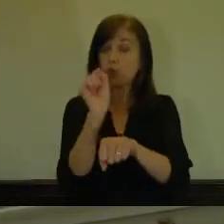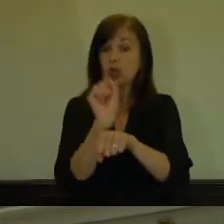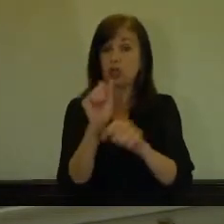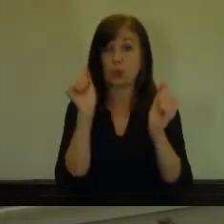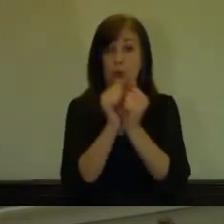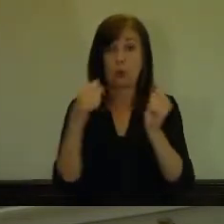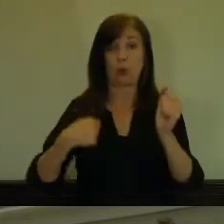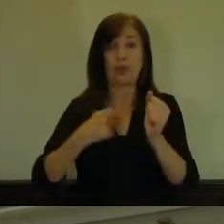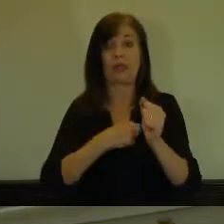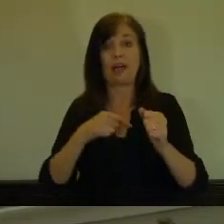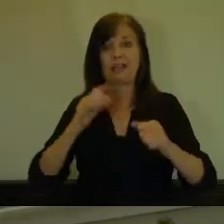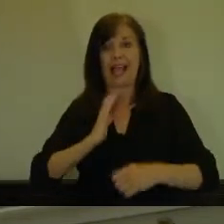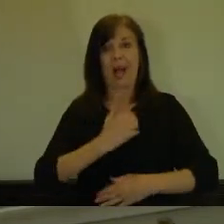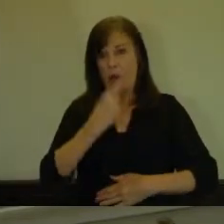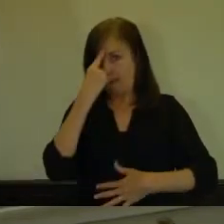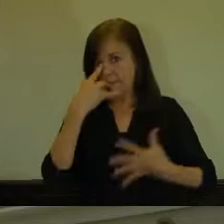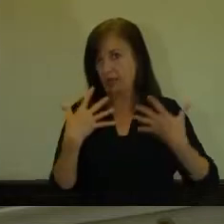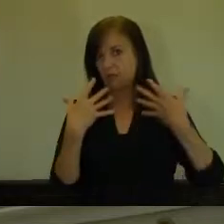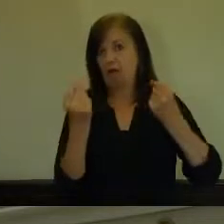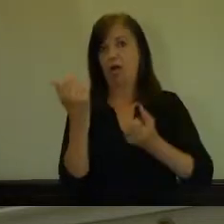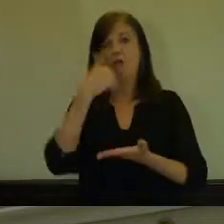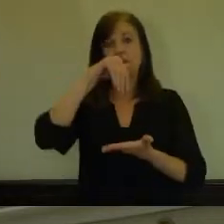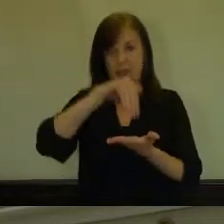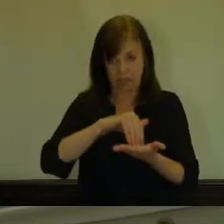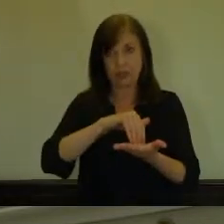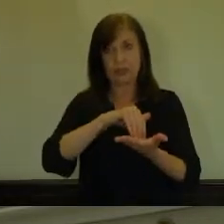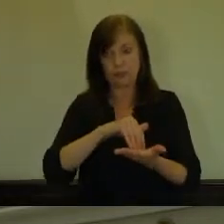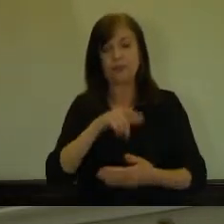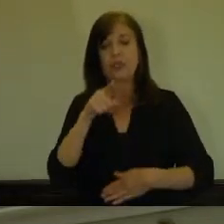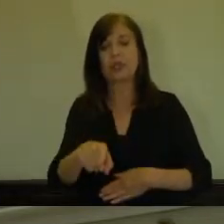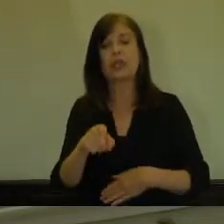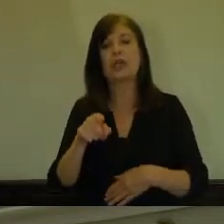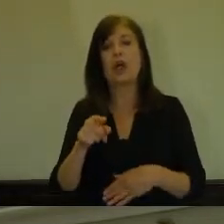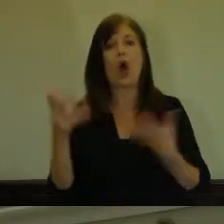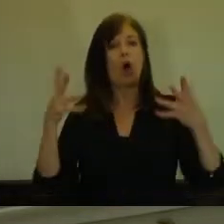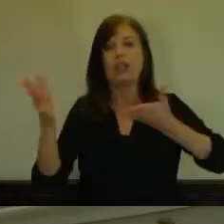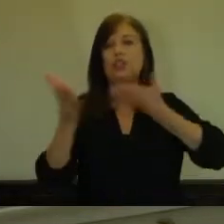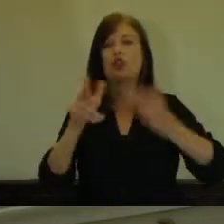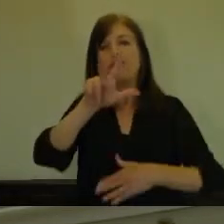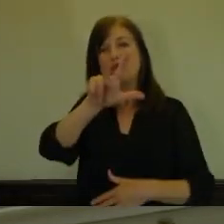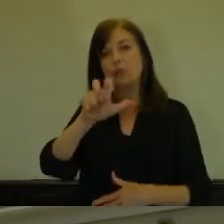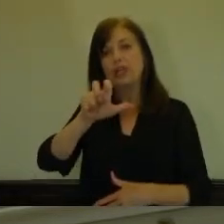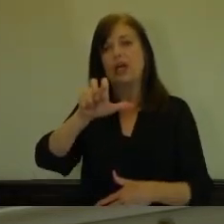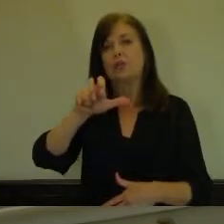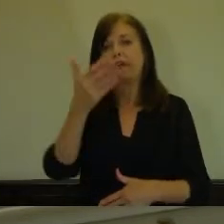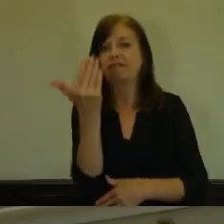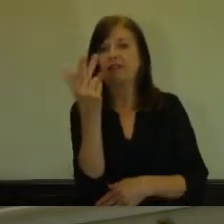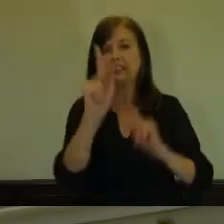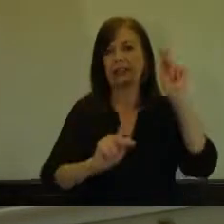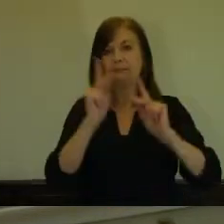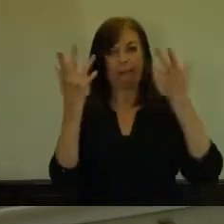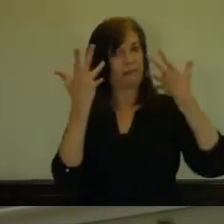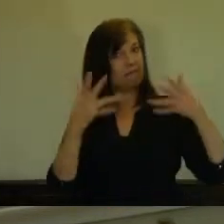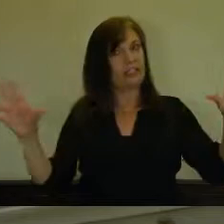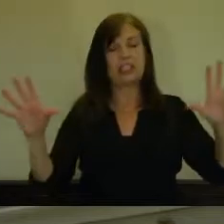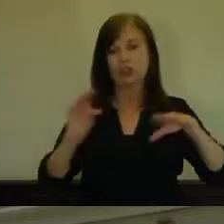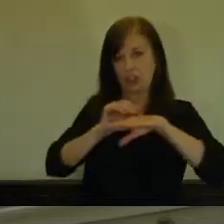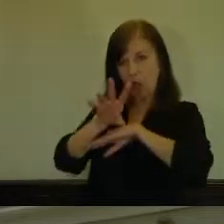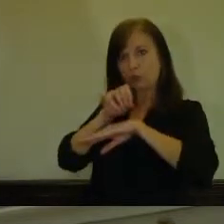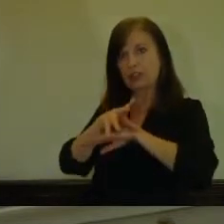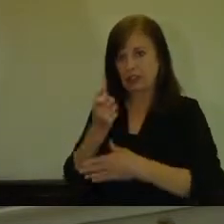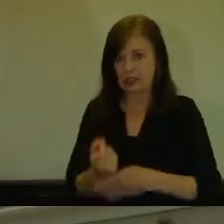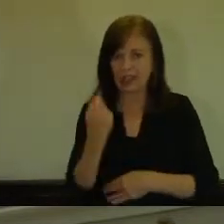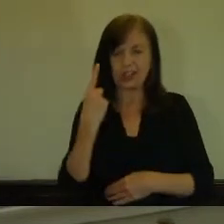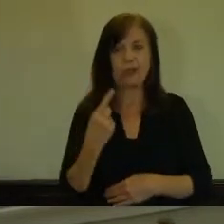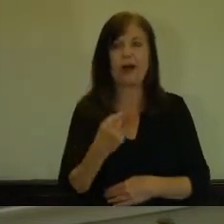us through the Mental Health Center and its work, who served over 314 people last year. And even though they had to